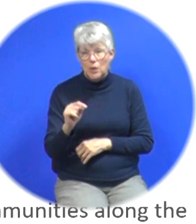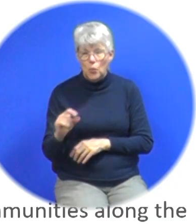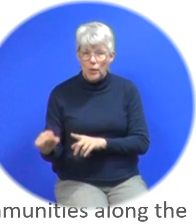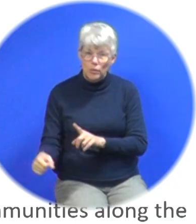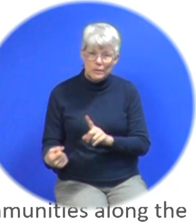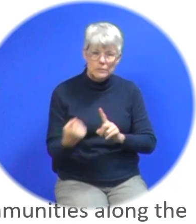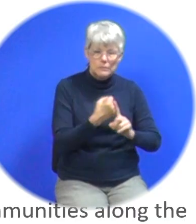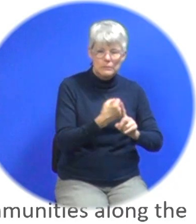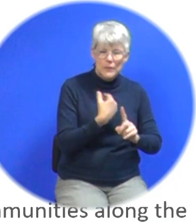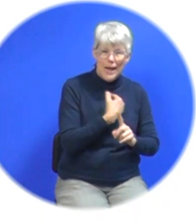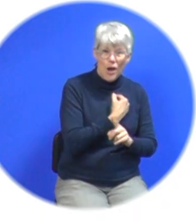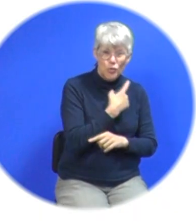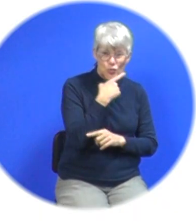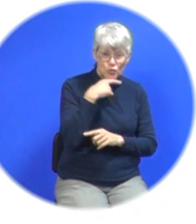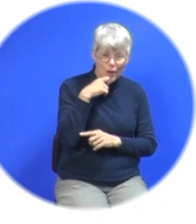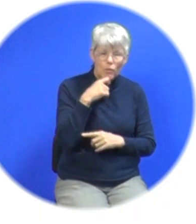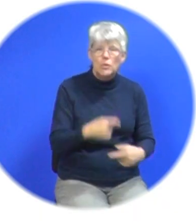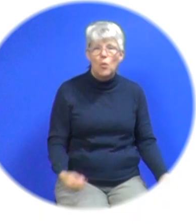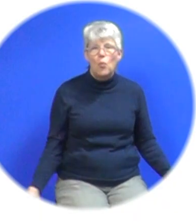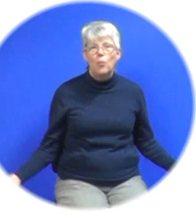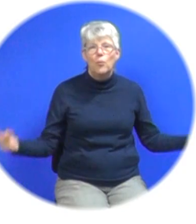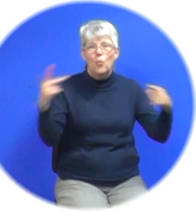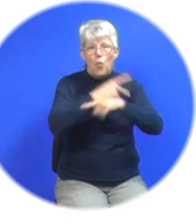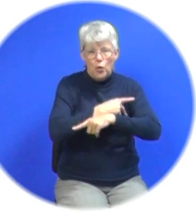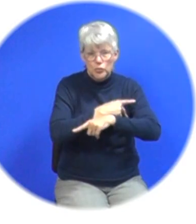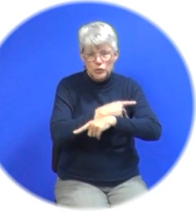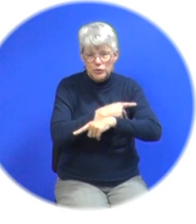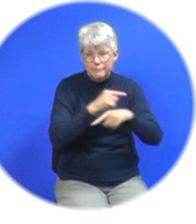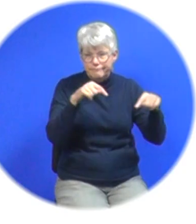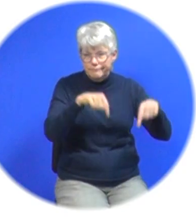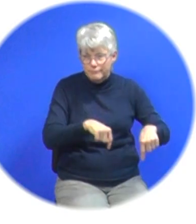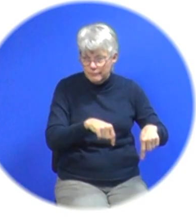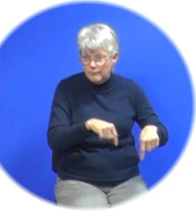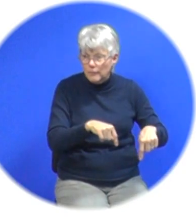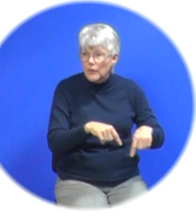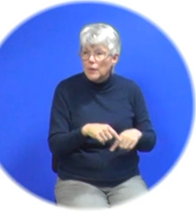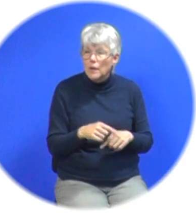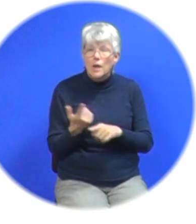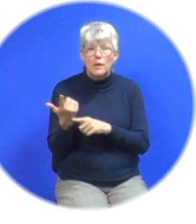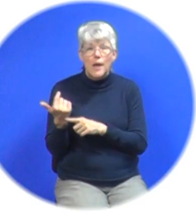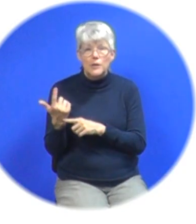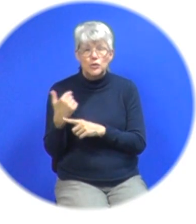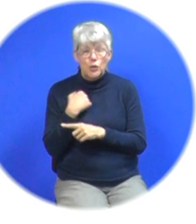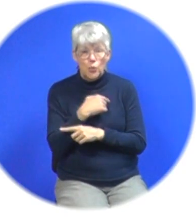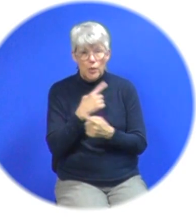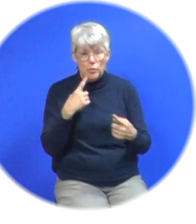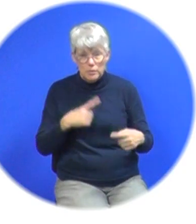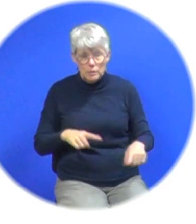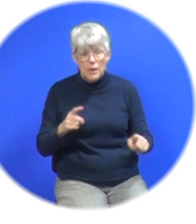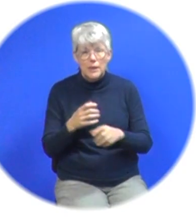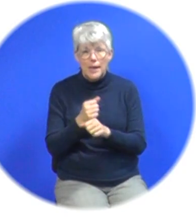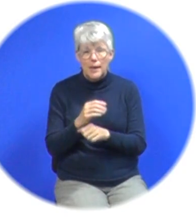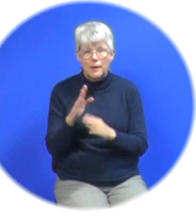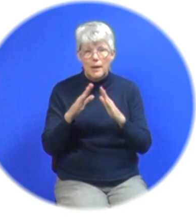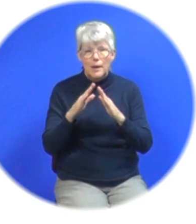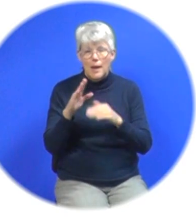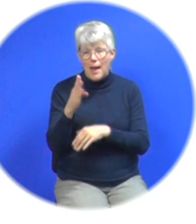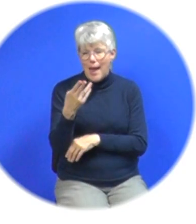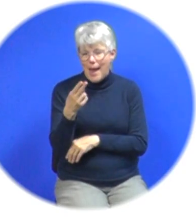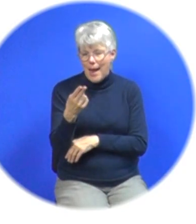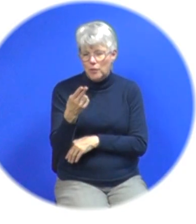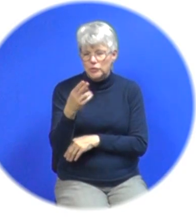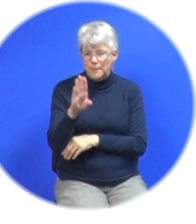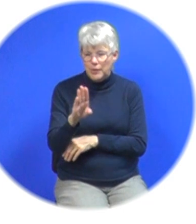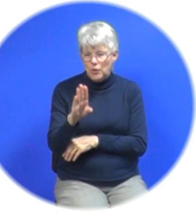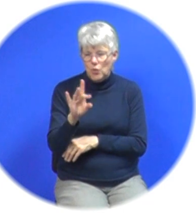severe droughts worse for our communities. Now, last year we were successful in getting House Bill 850 passed, which